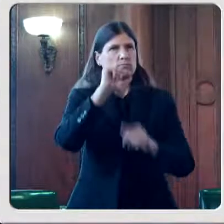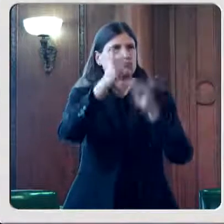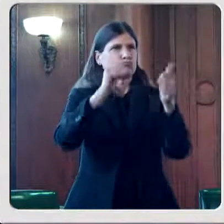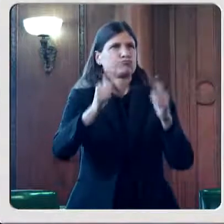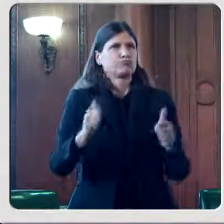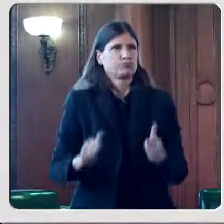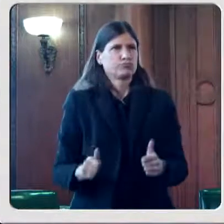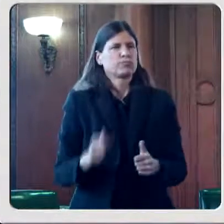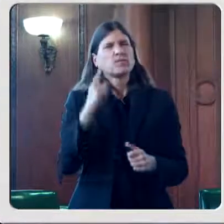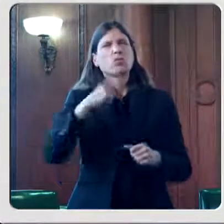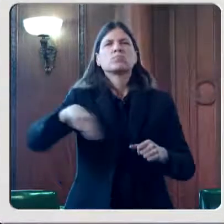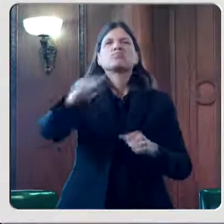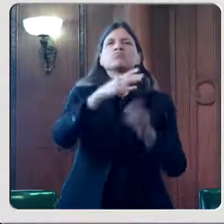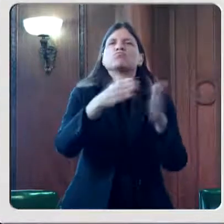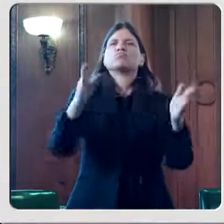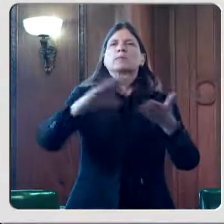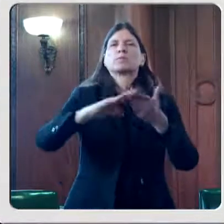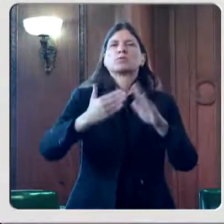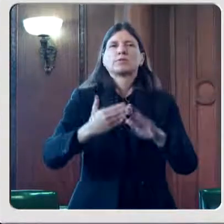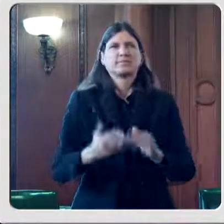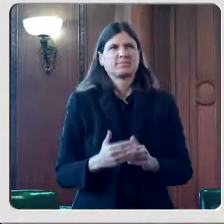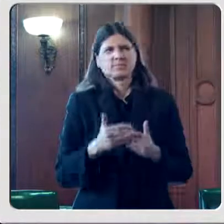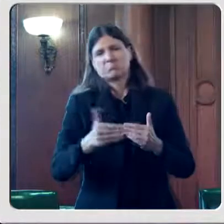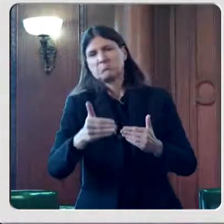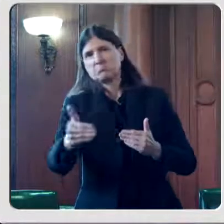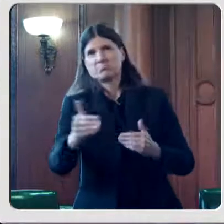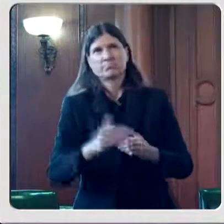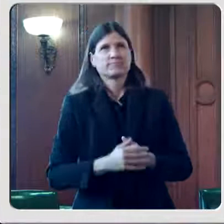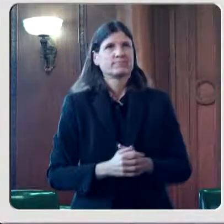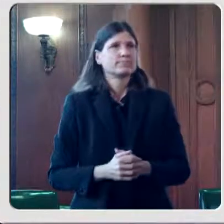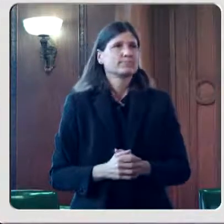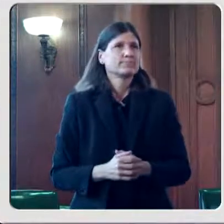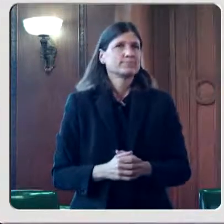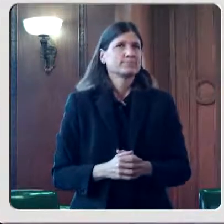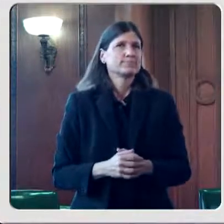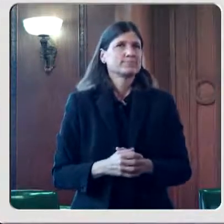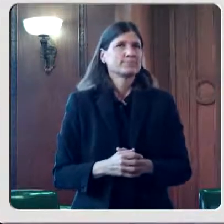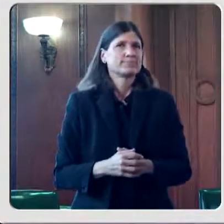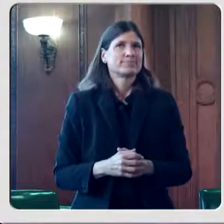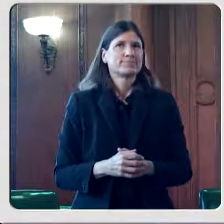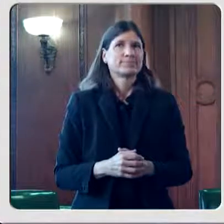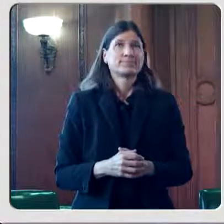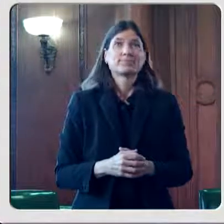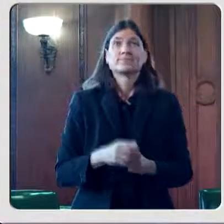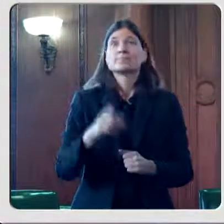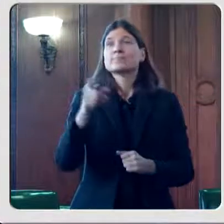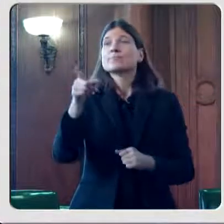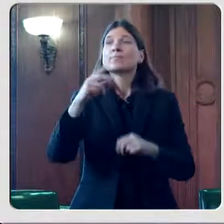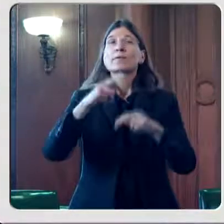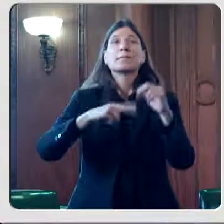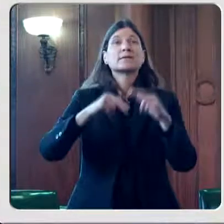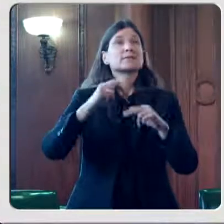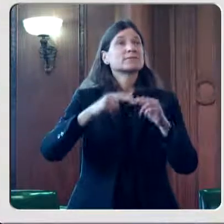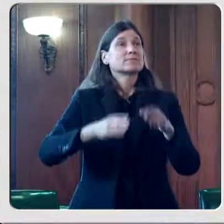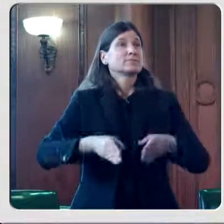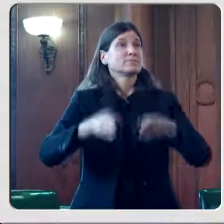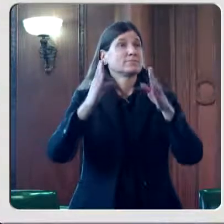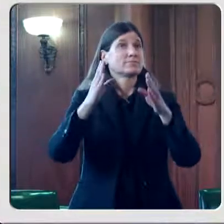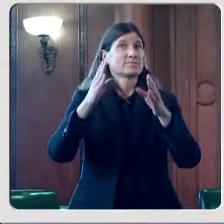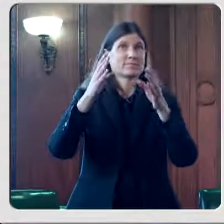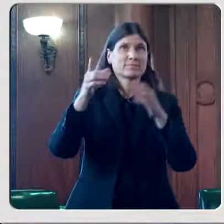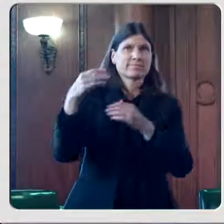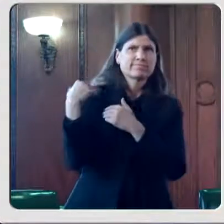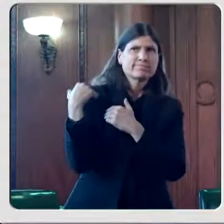Pat, also the regreening, Springfield trees, more trees being planted. And again, I mentioned about the McKnight and the